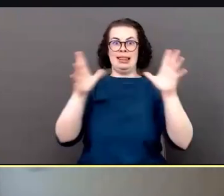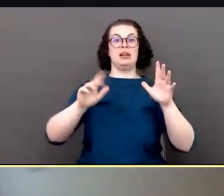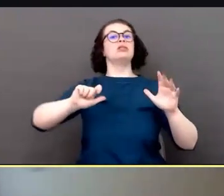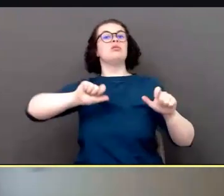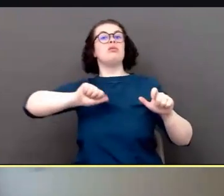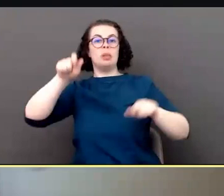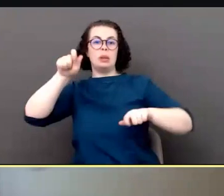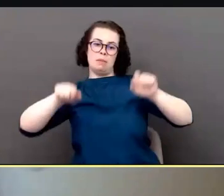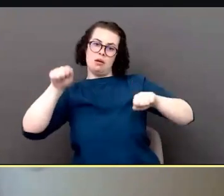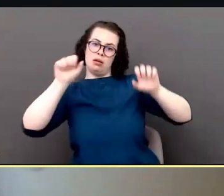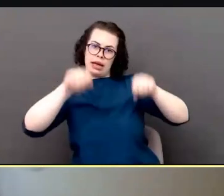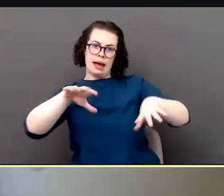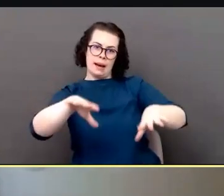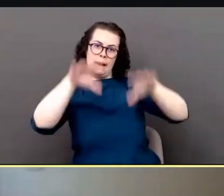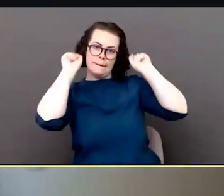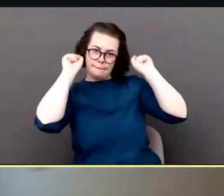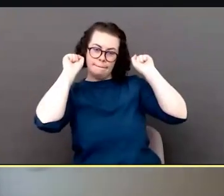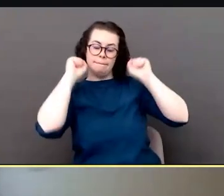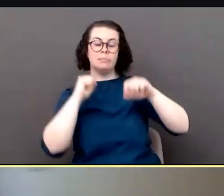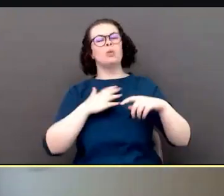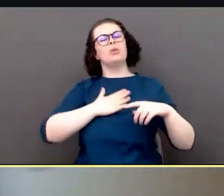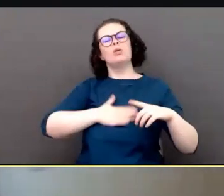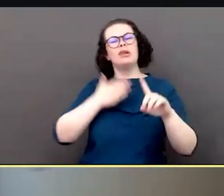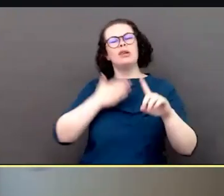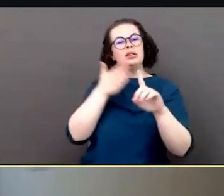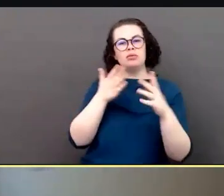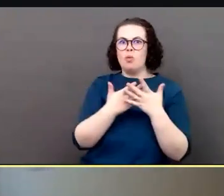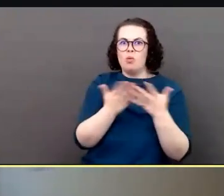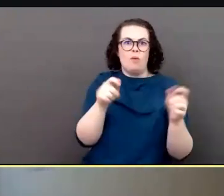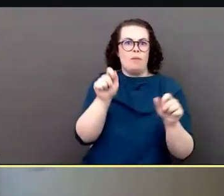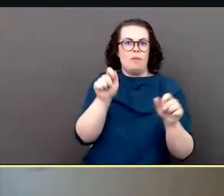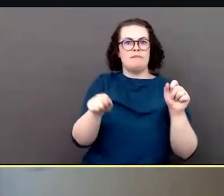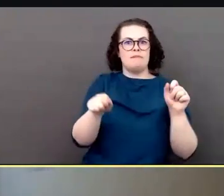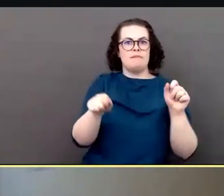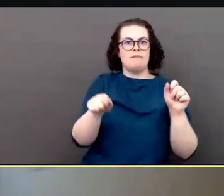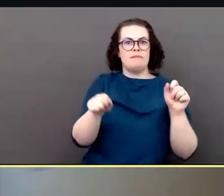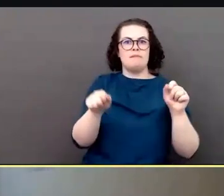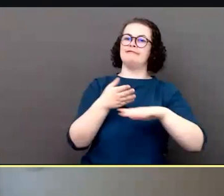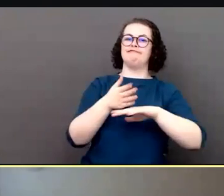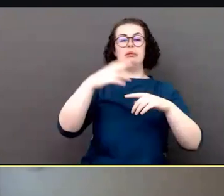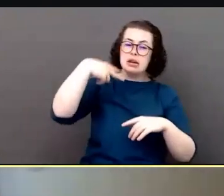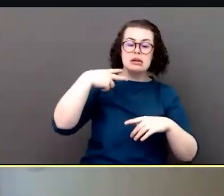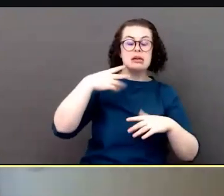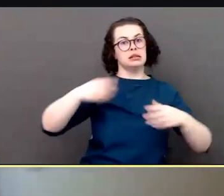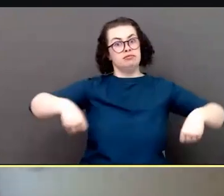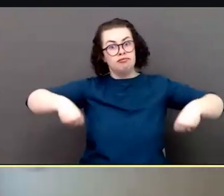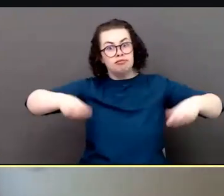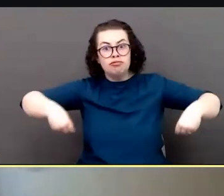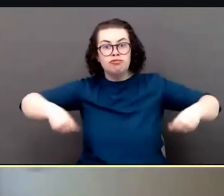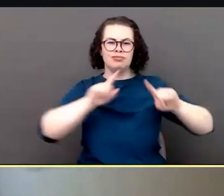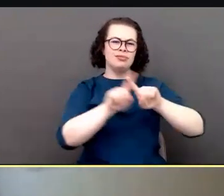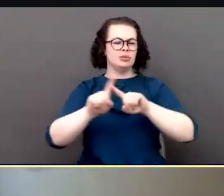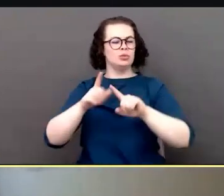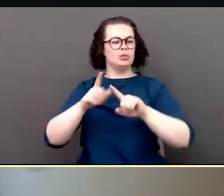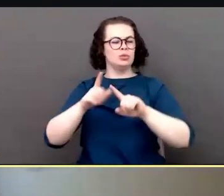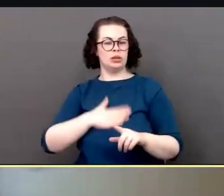vision impairments? And the idea has been to extend the keys, the key